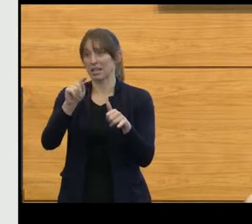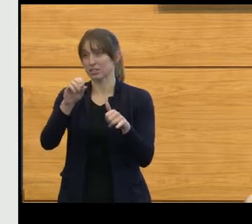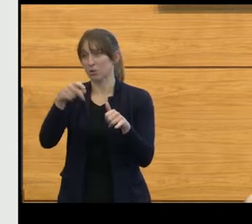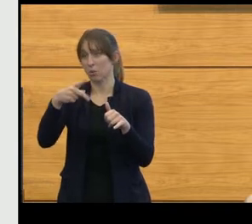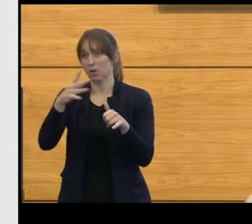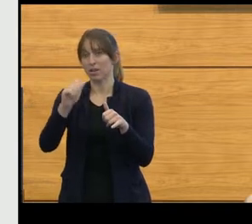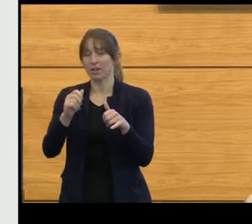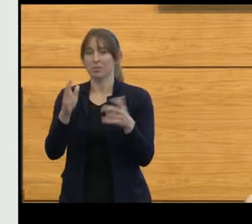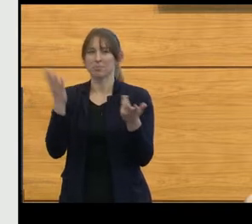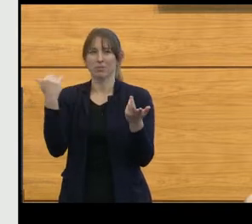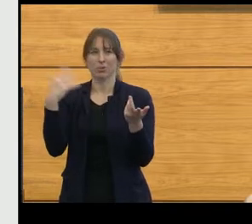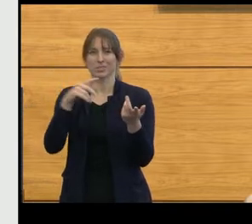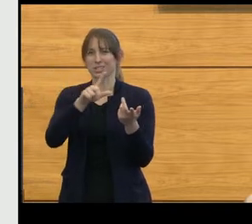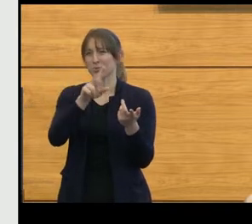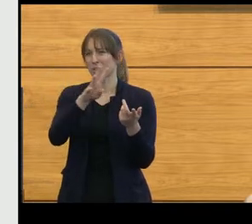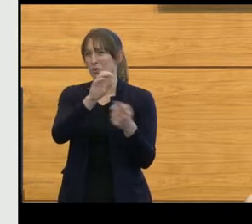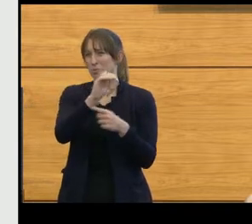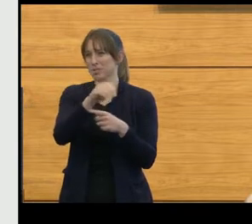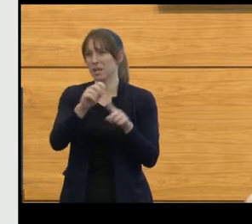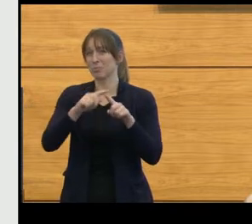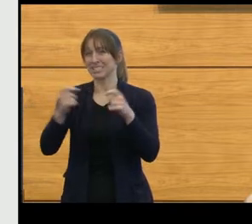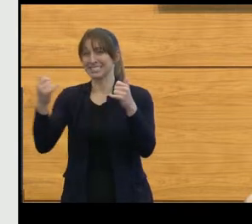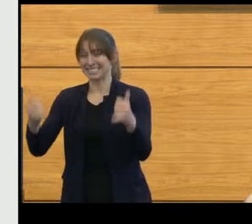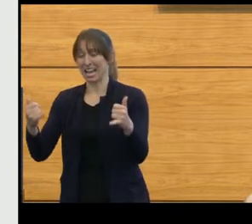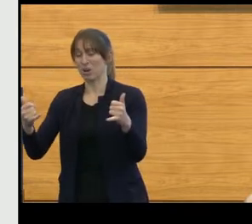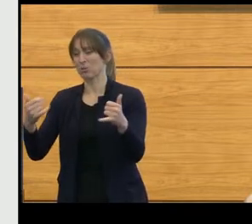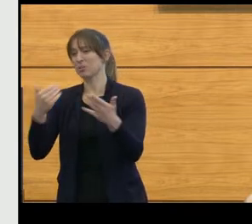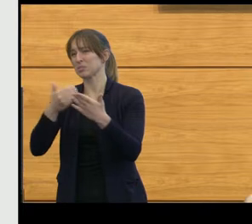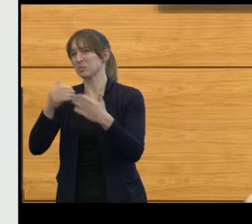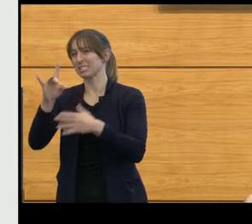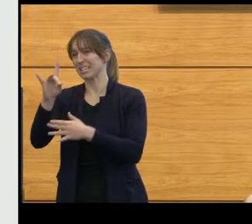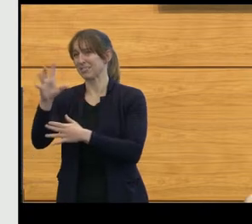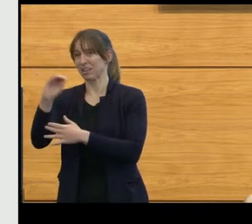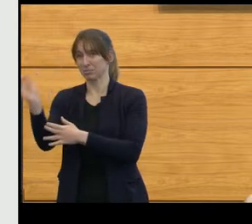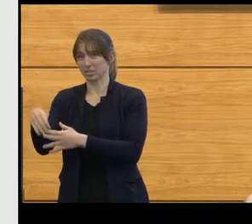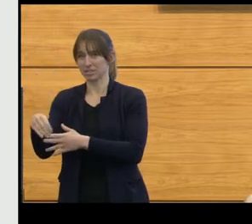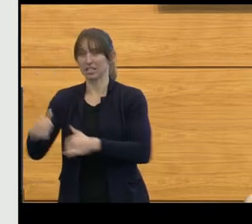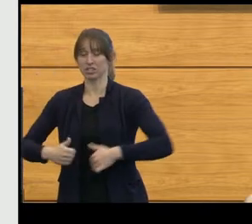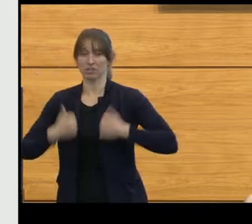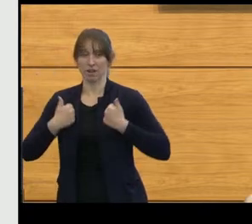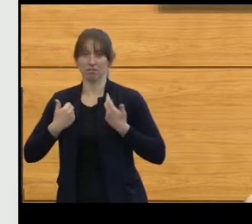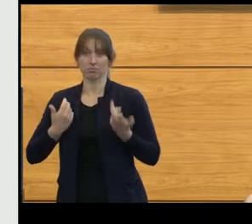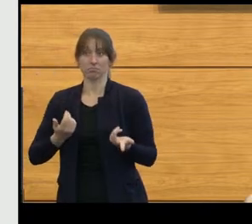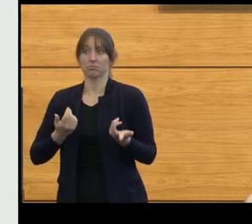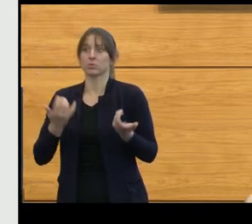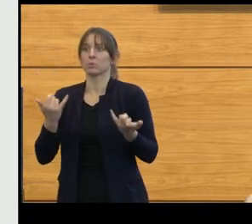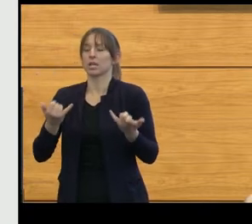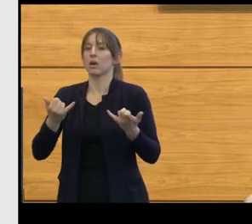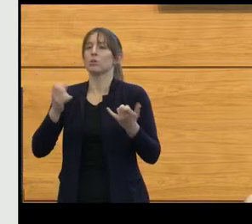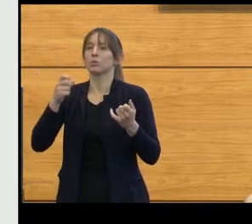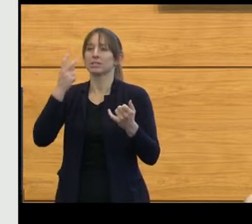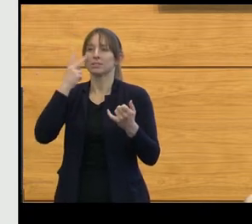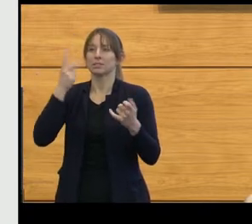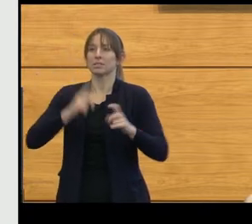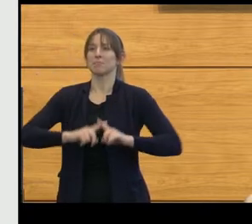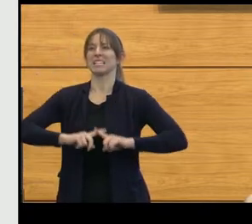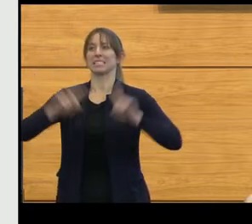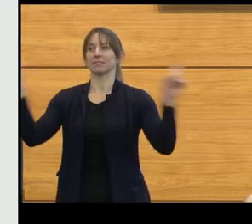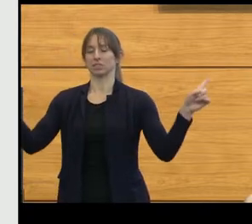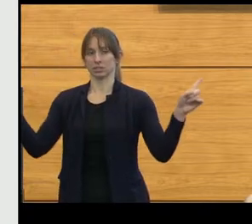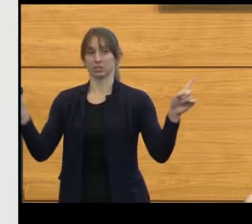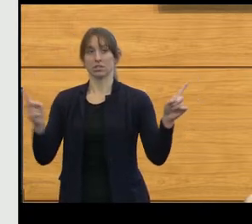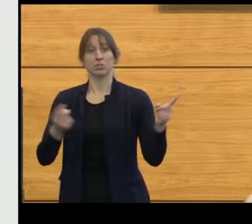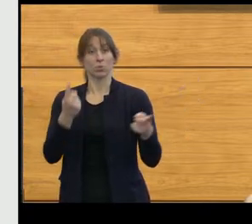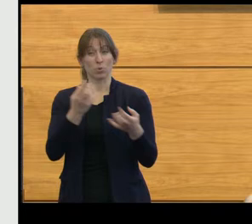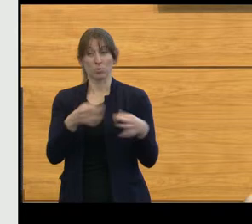that survivability is closer to 85%. So we've made a difference. What has been some of the important things that we've been able to do? One